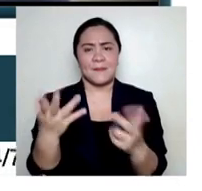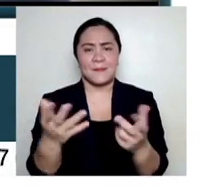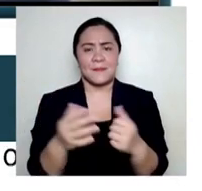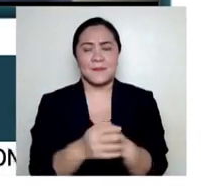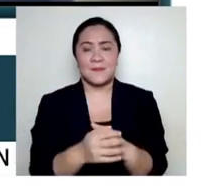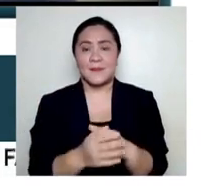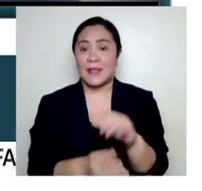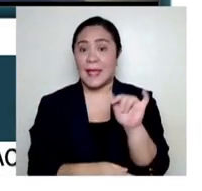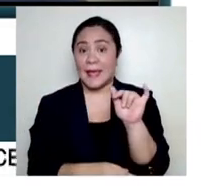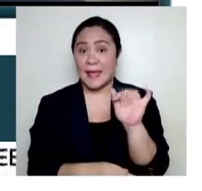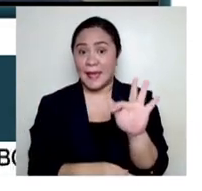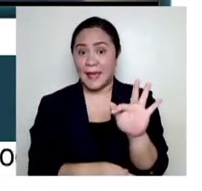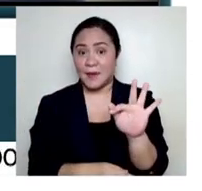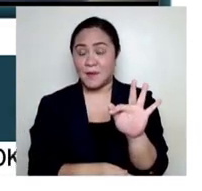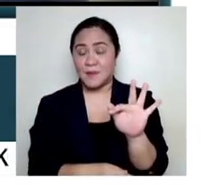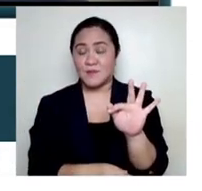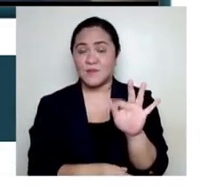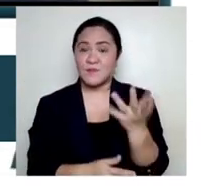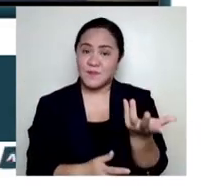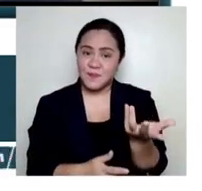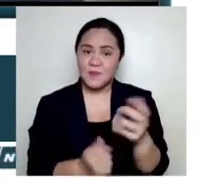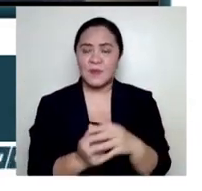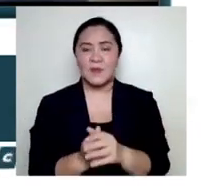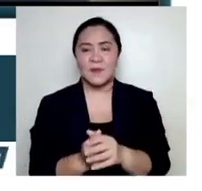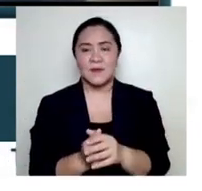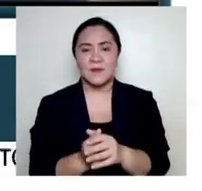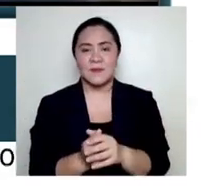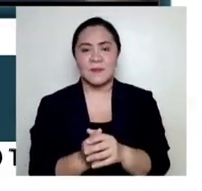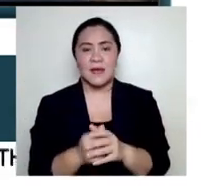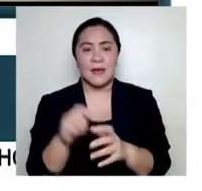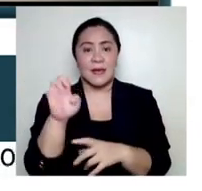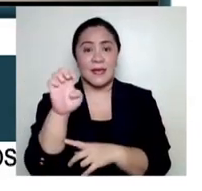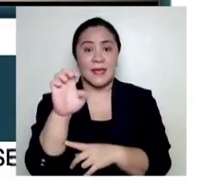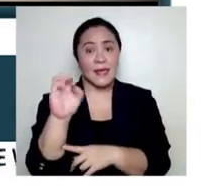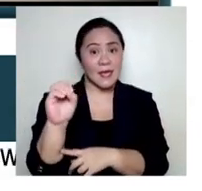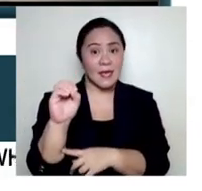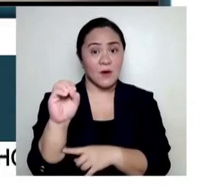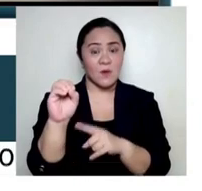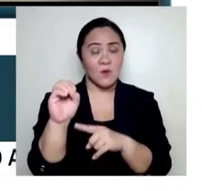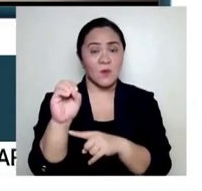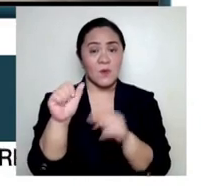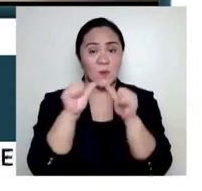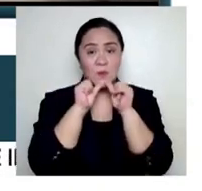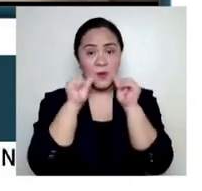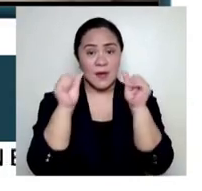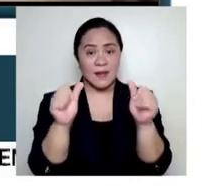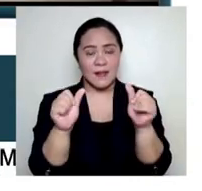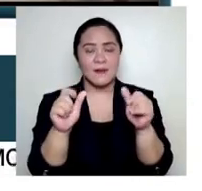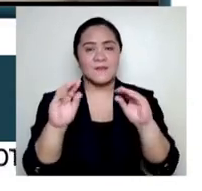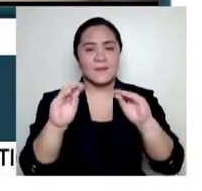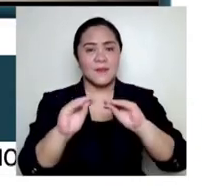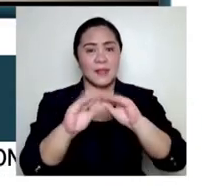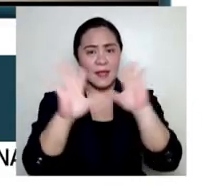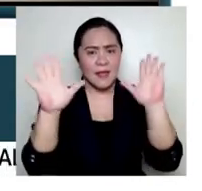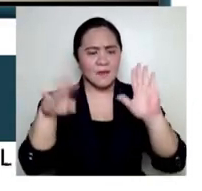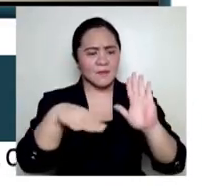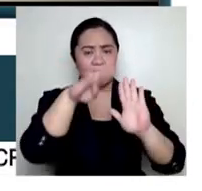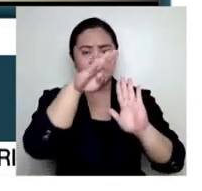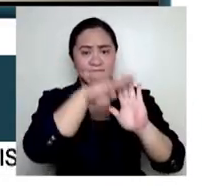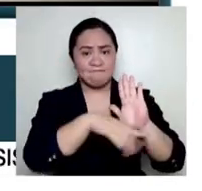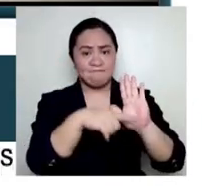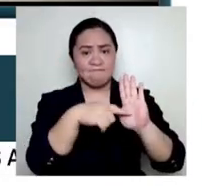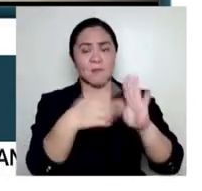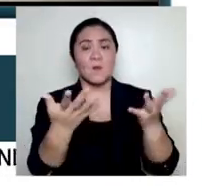really study the executive order of the governor, it was also clearly stated there which